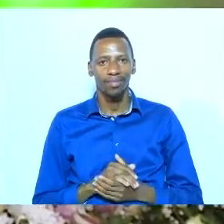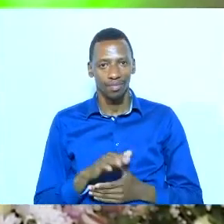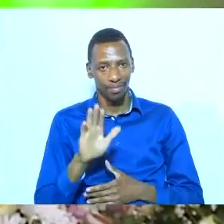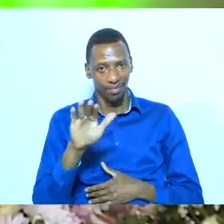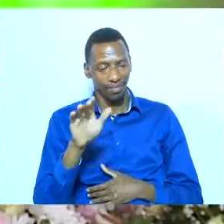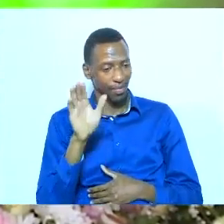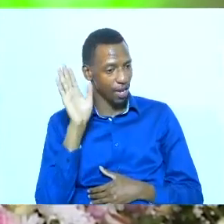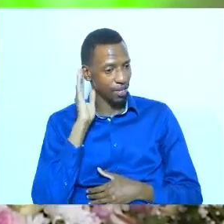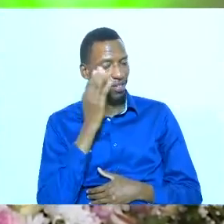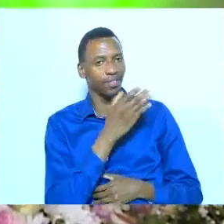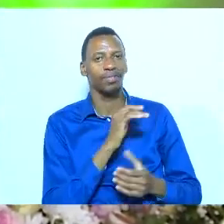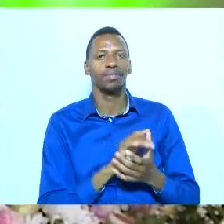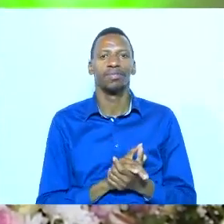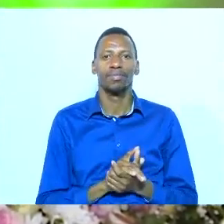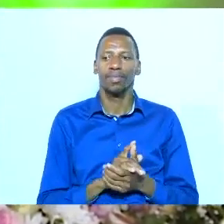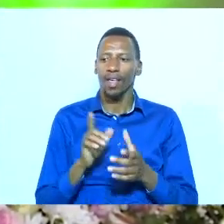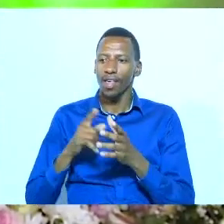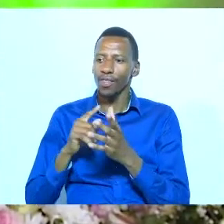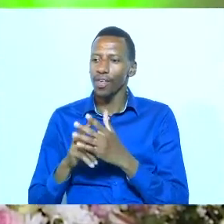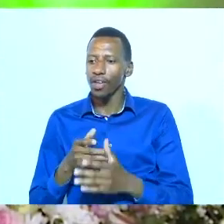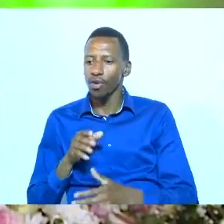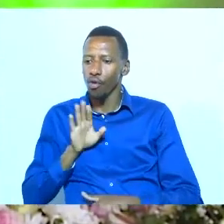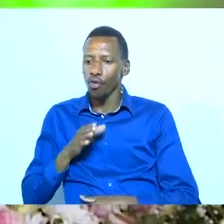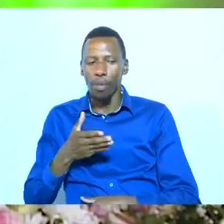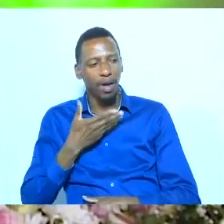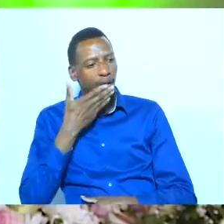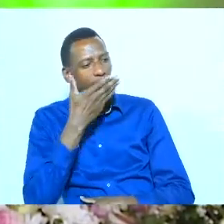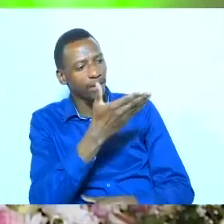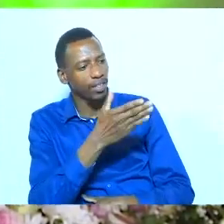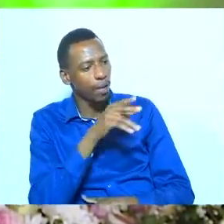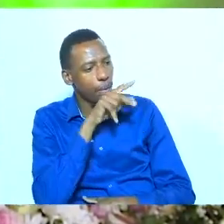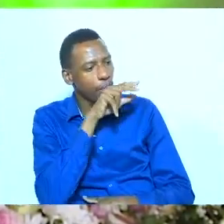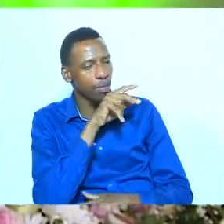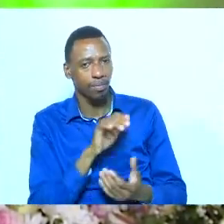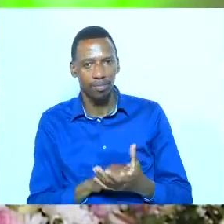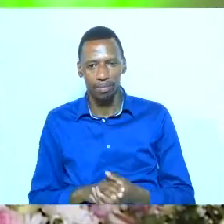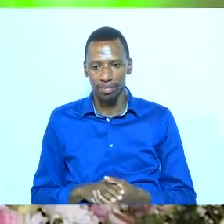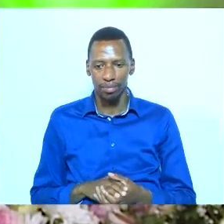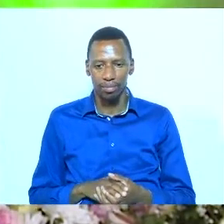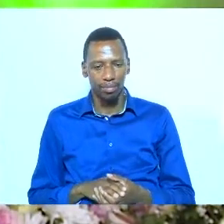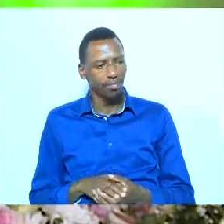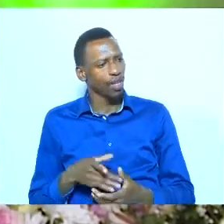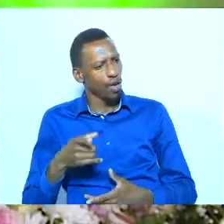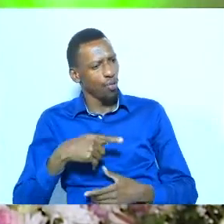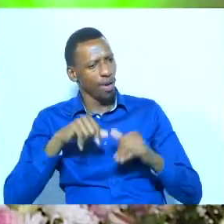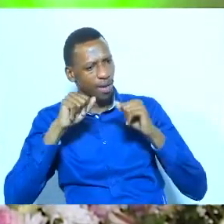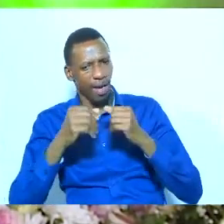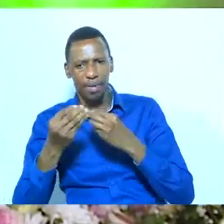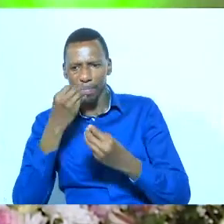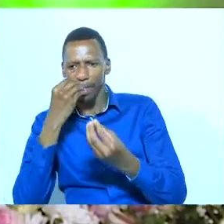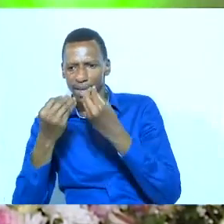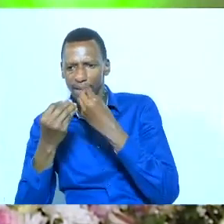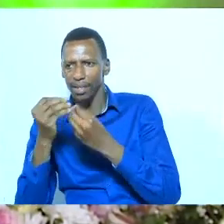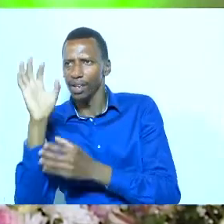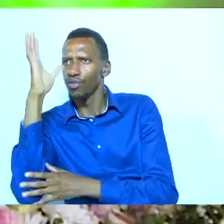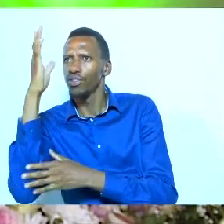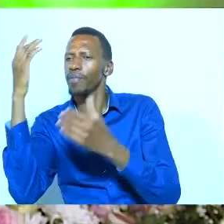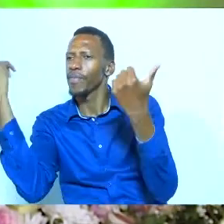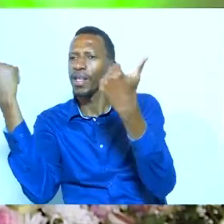Listen to this. And the woman said to the serpent, we may eat of the fruit of the trees in the